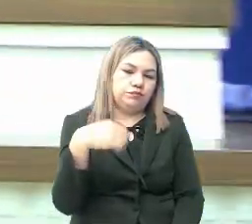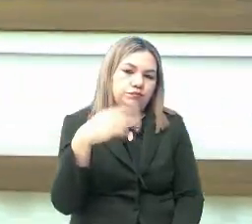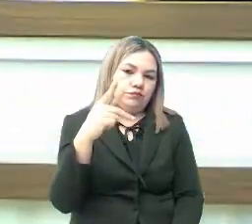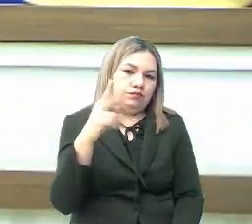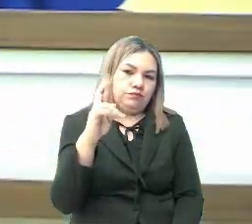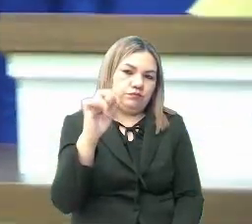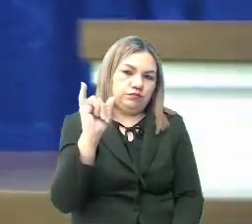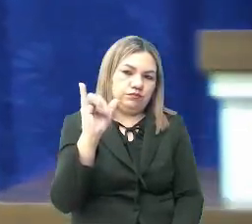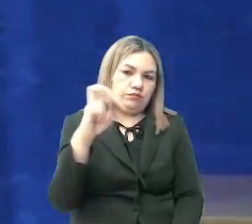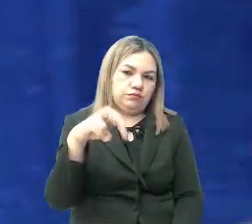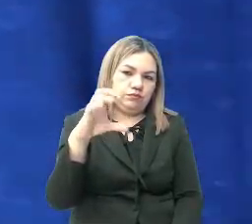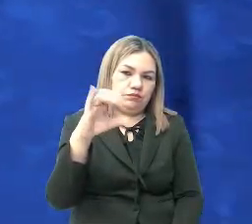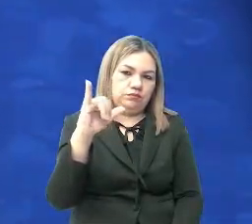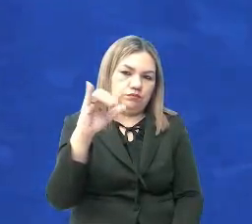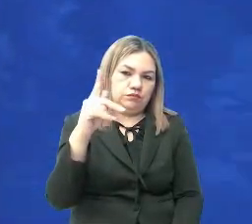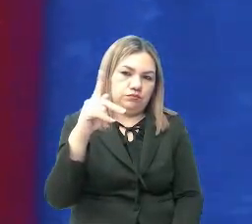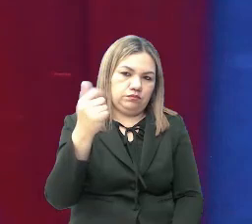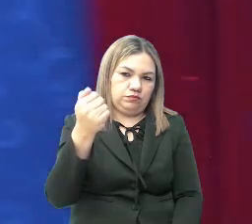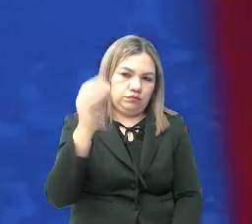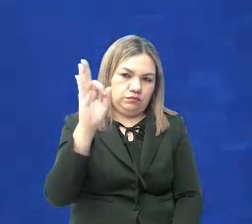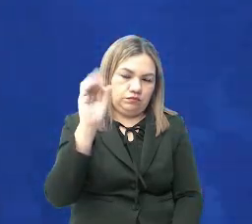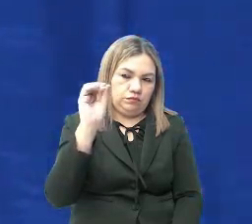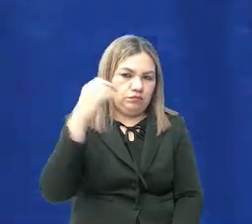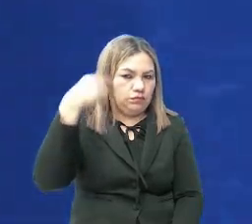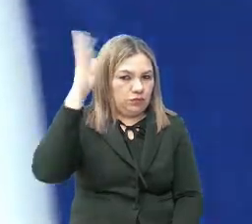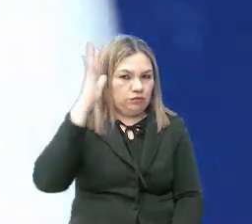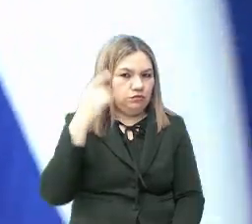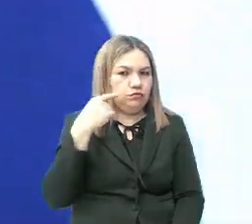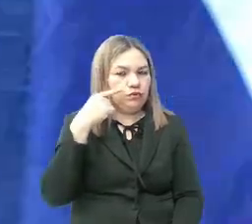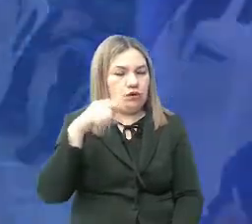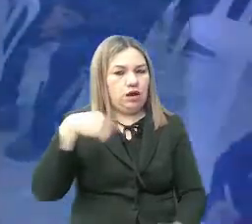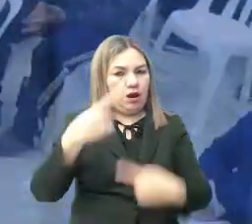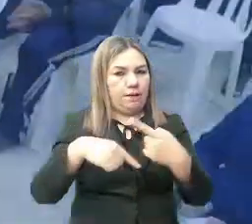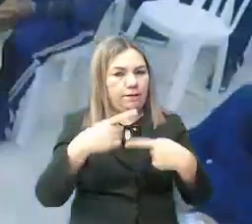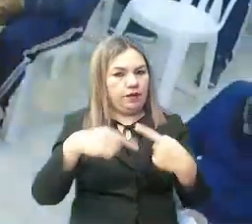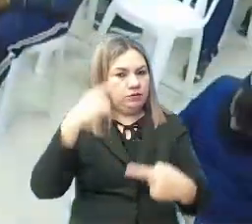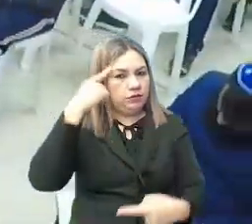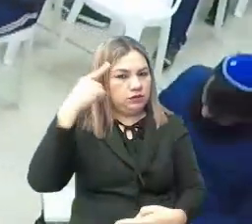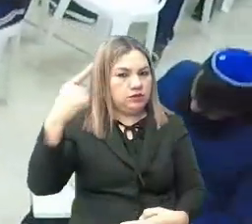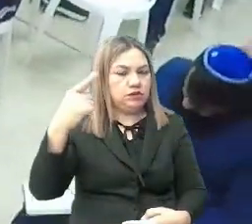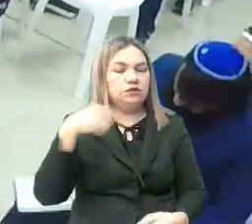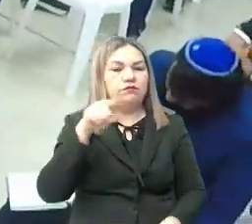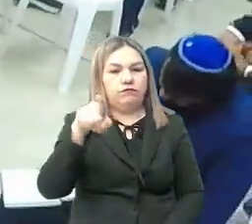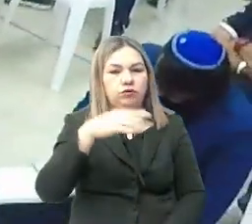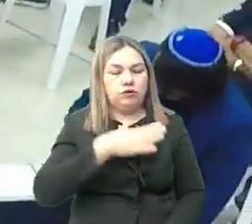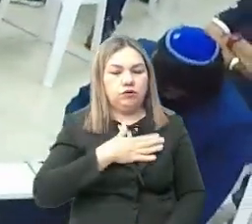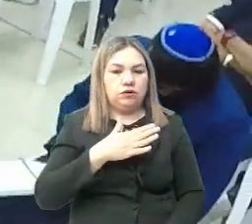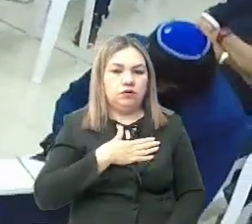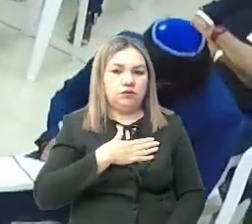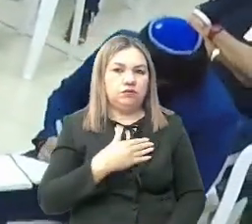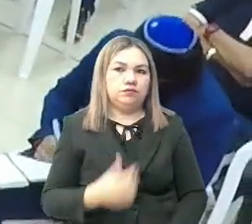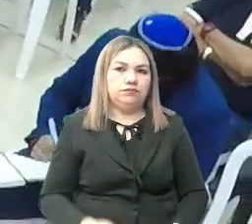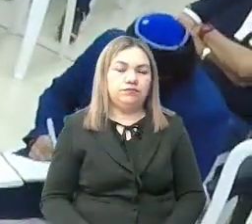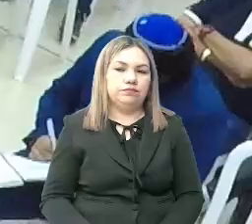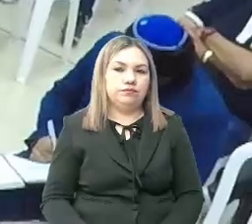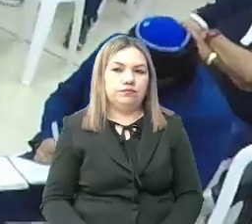Look at your neighbor and say, God is a God that can change your mentality if you want to.